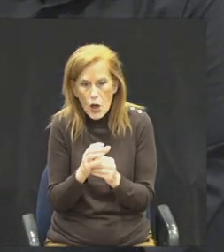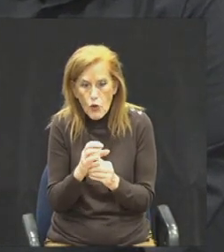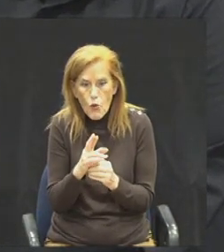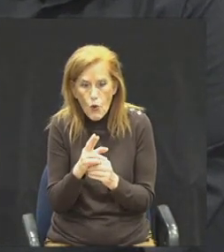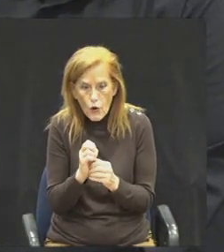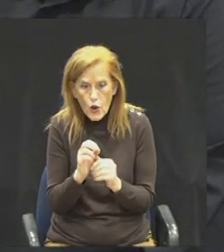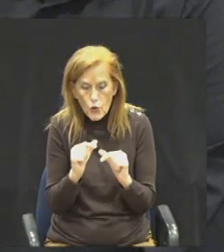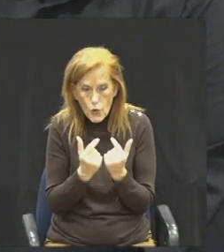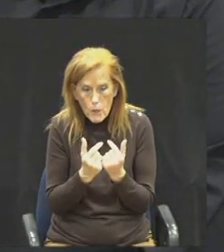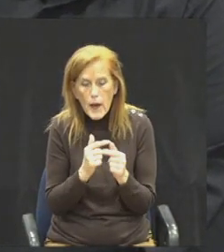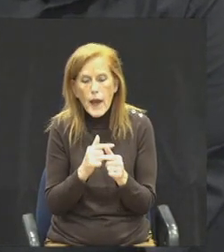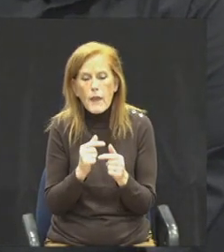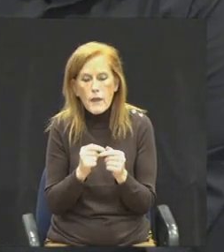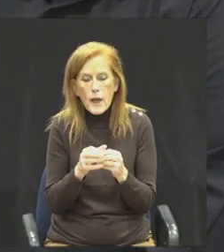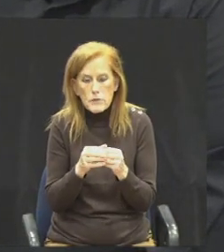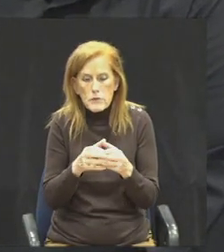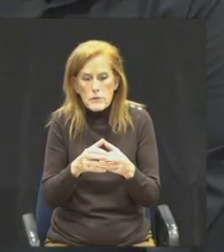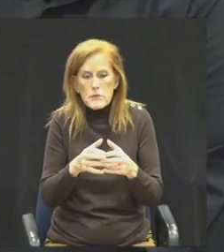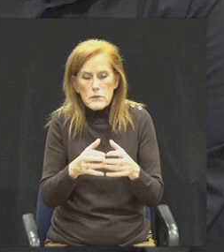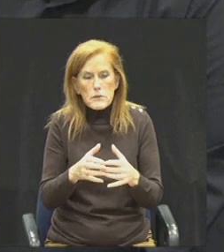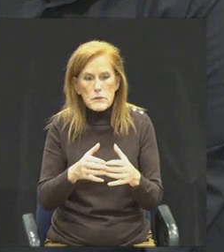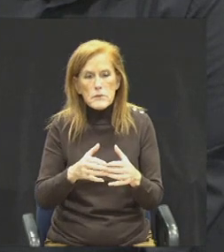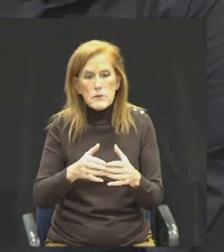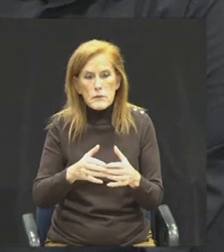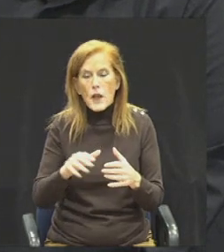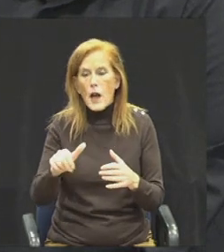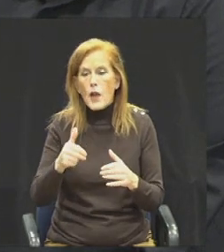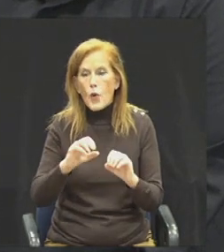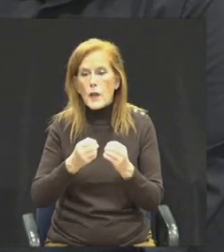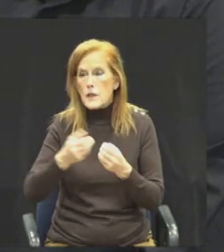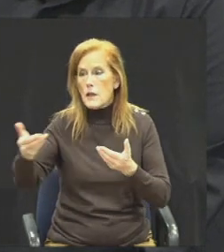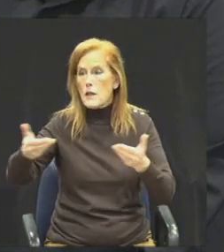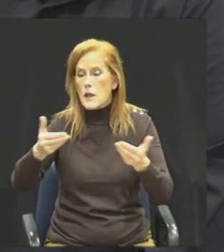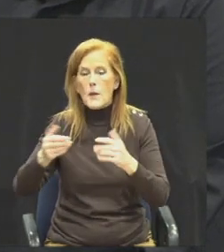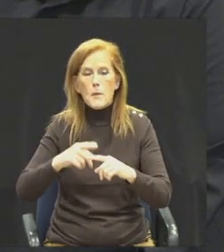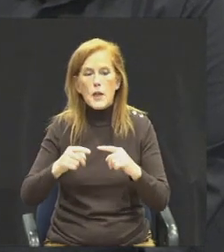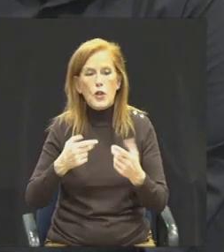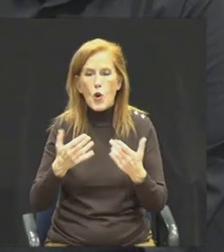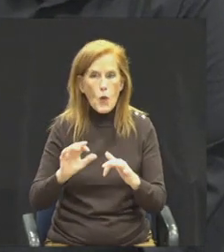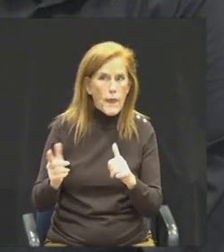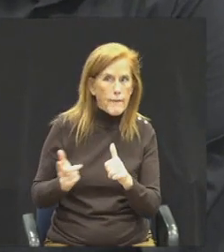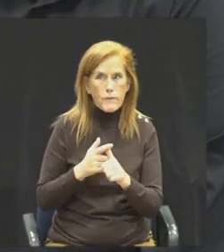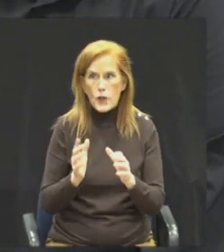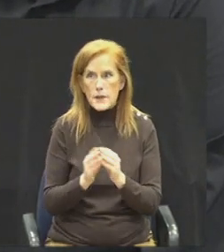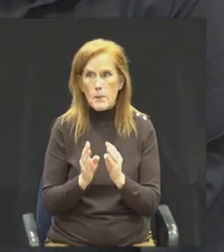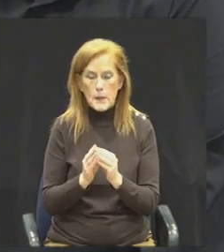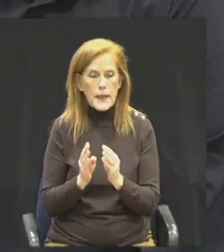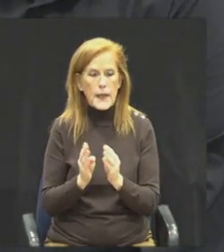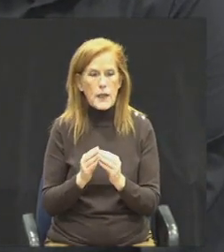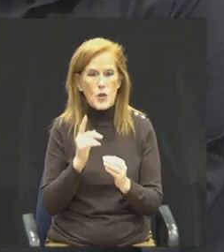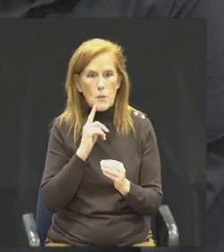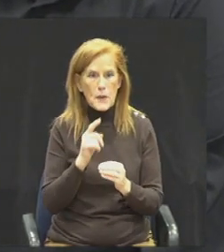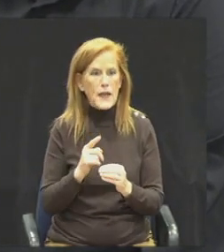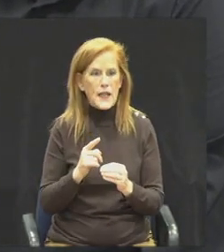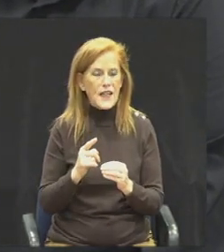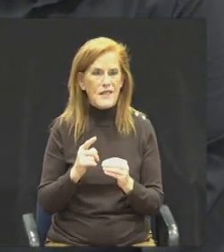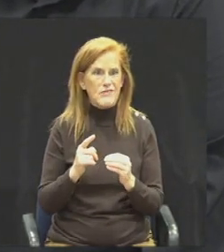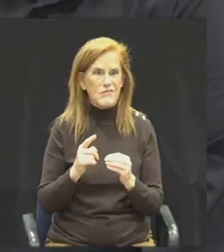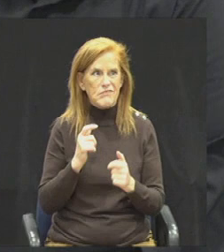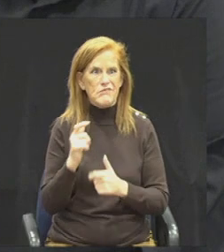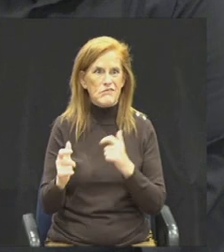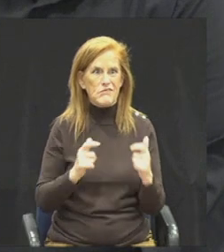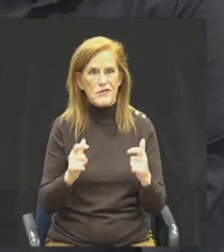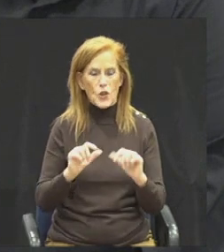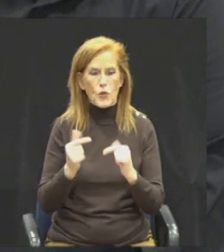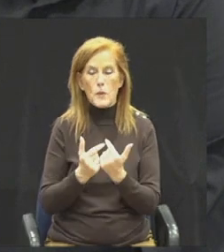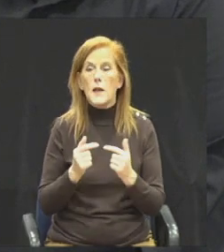out some objectives. And maybe some other representatives of other organizations, but you wouldn't want it to be too big. But as far as the exercise itself, I mean, as long